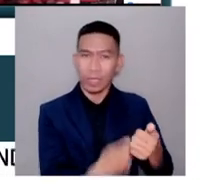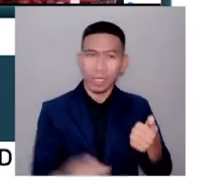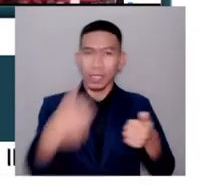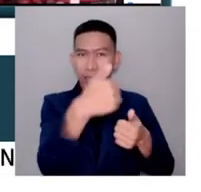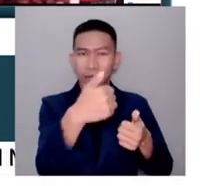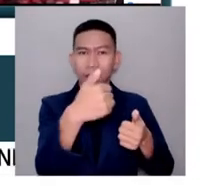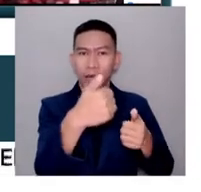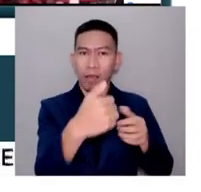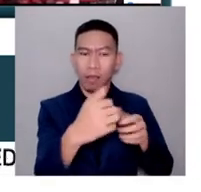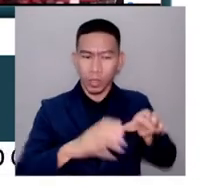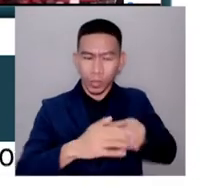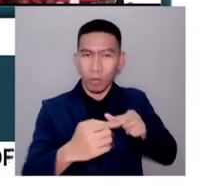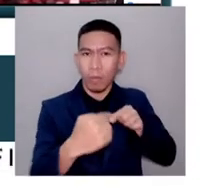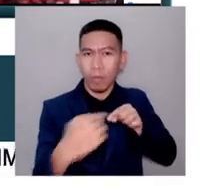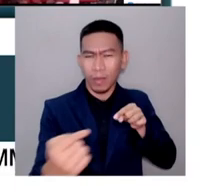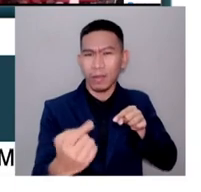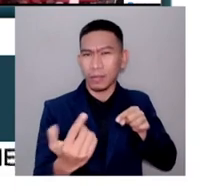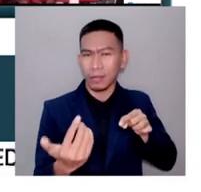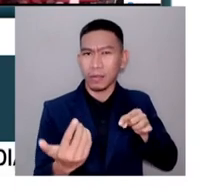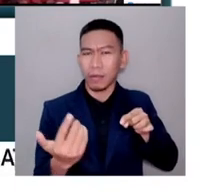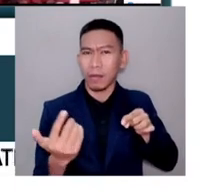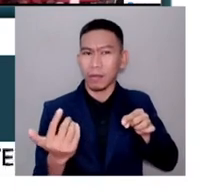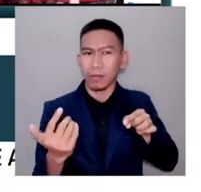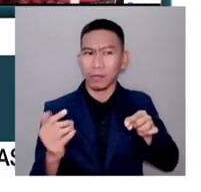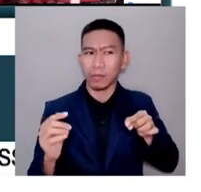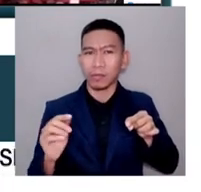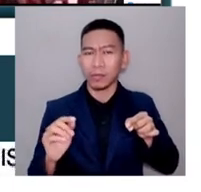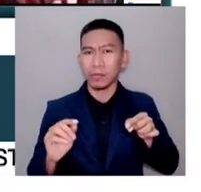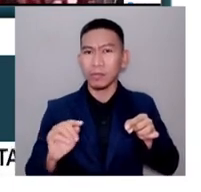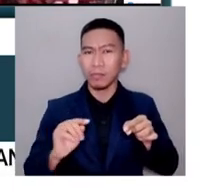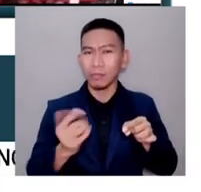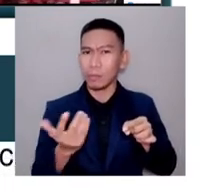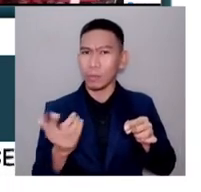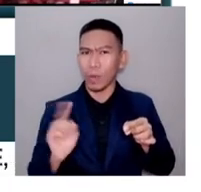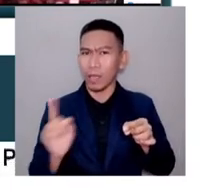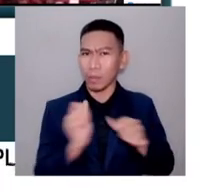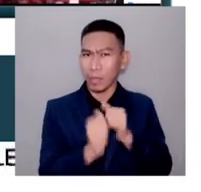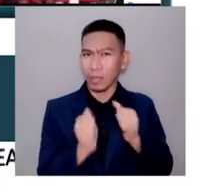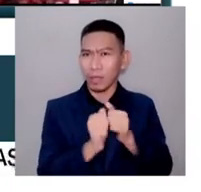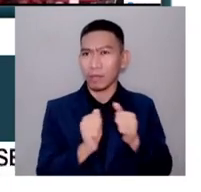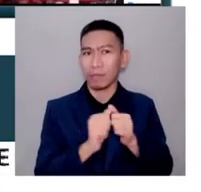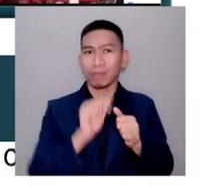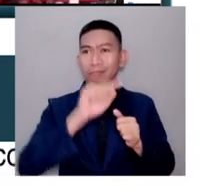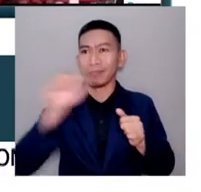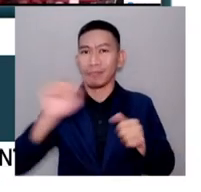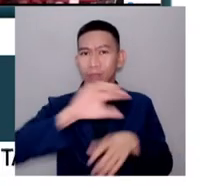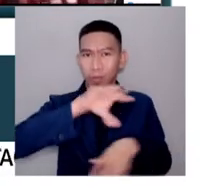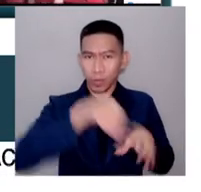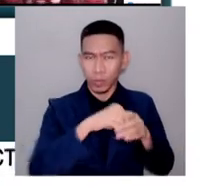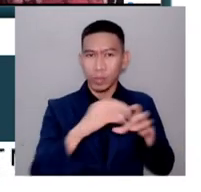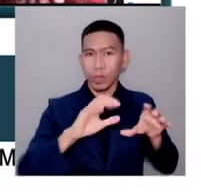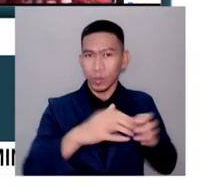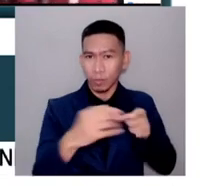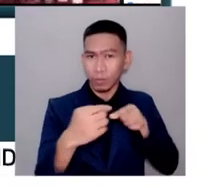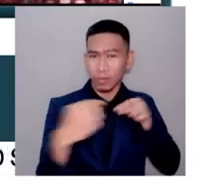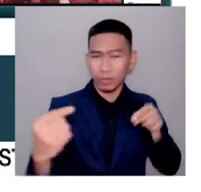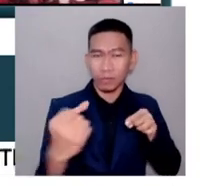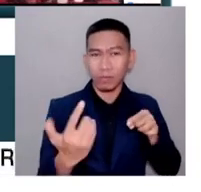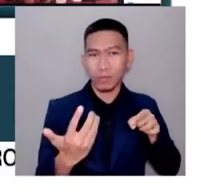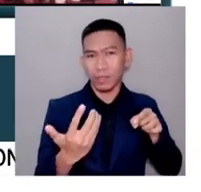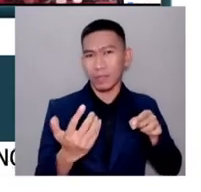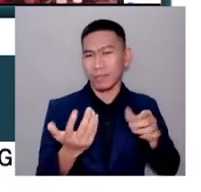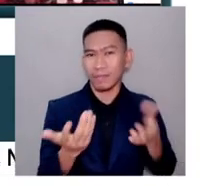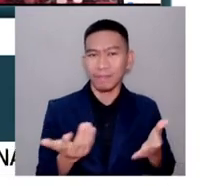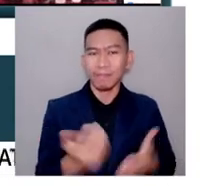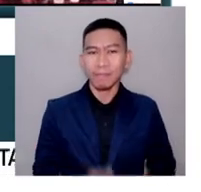to those who are allied with the opposition? What does this mean to you as a re-electionist? As